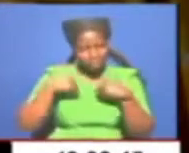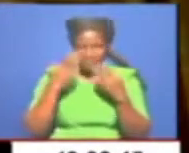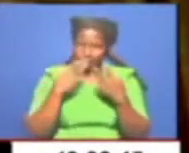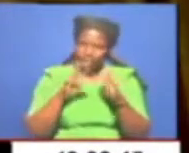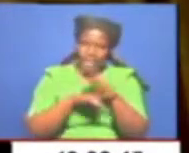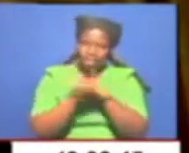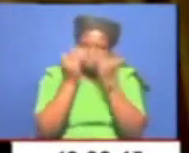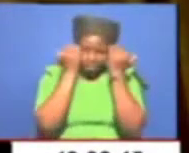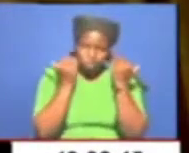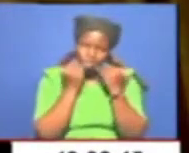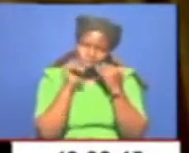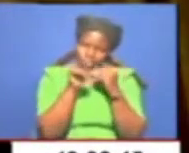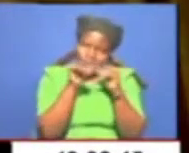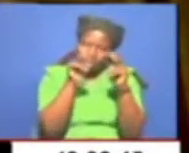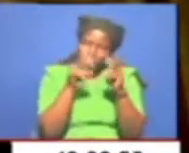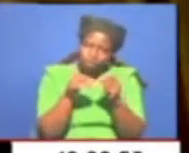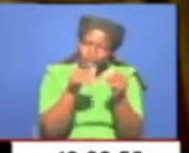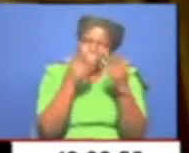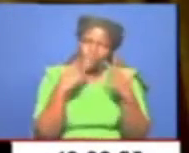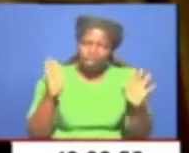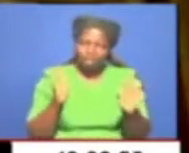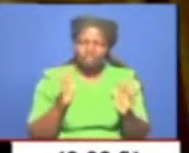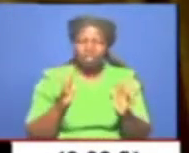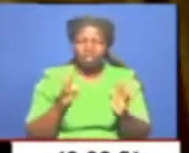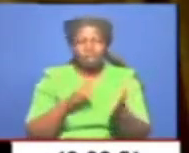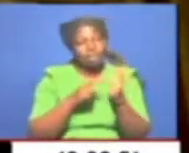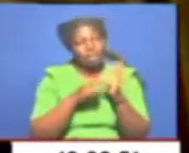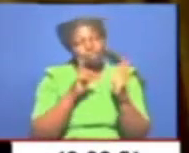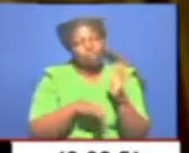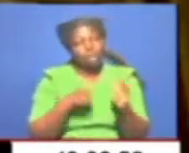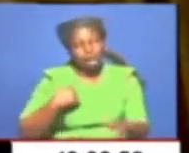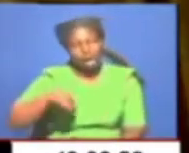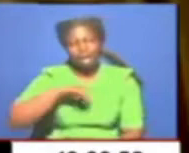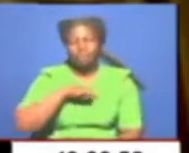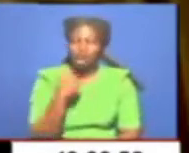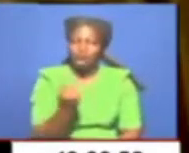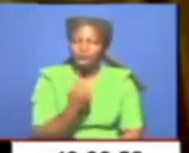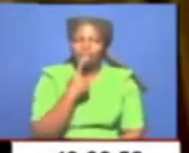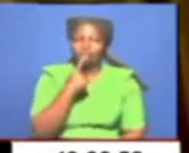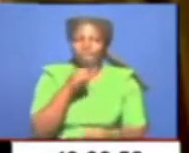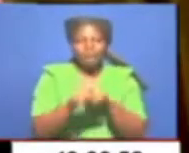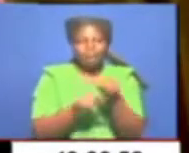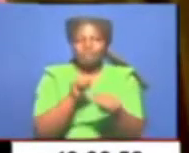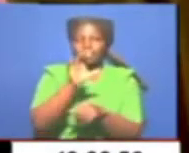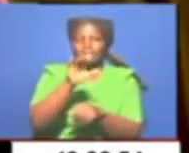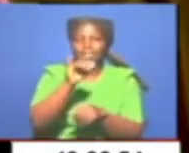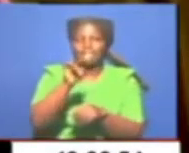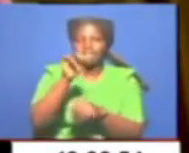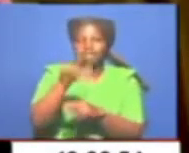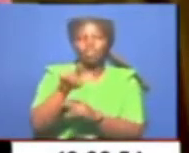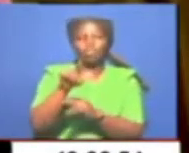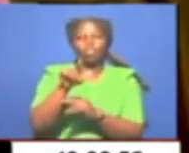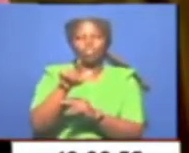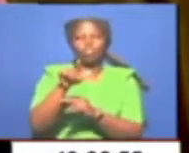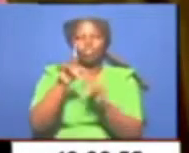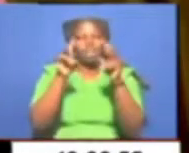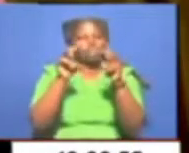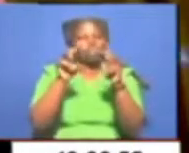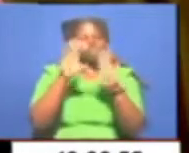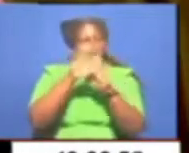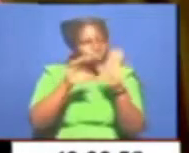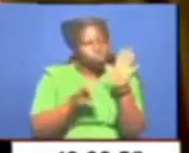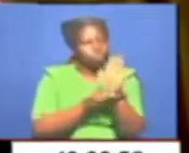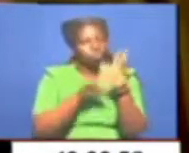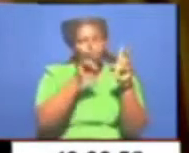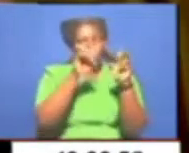was dealt with. In other words, we are only talking about civil matters. Constitutional matters can be